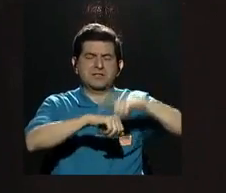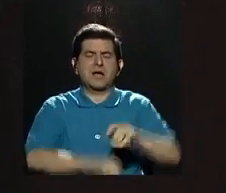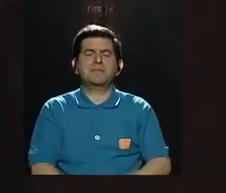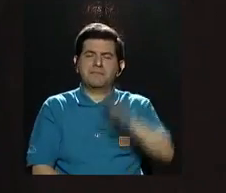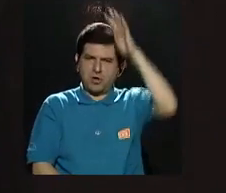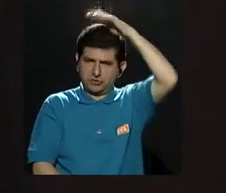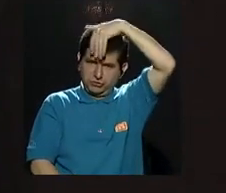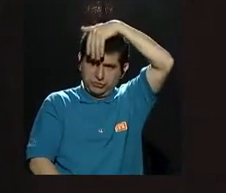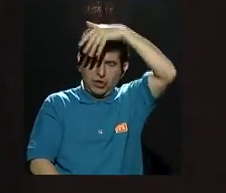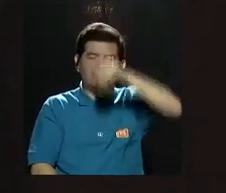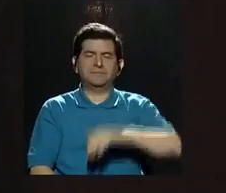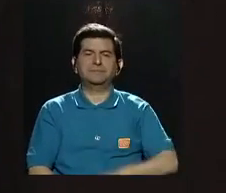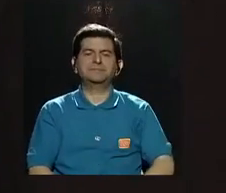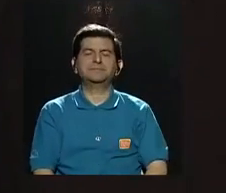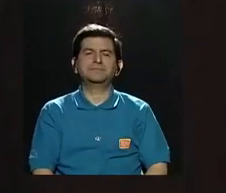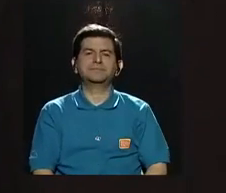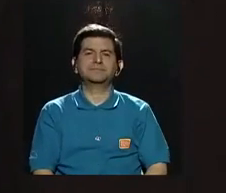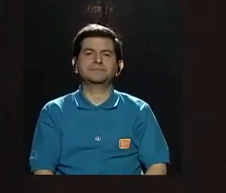and